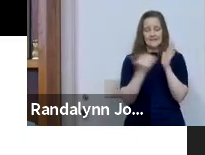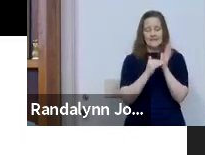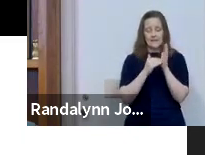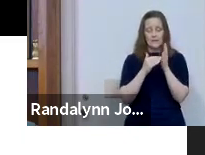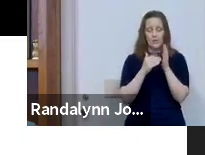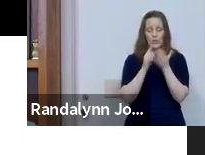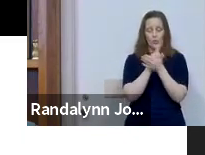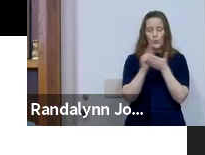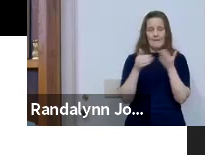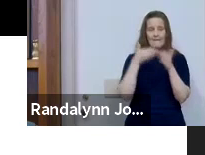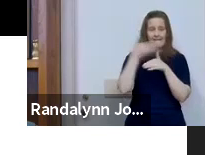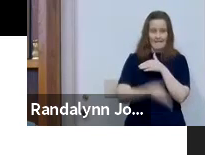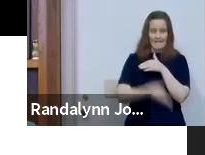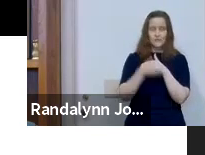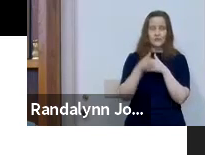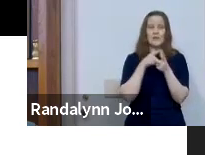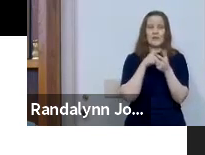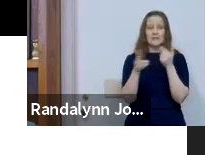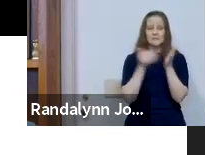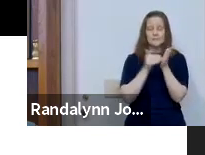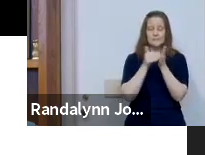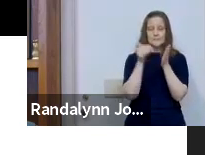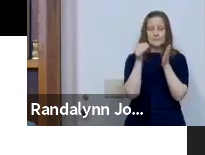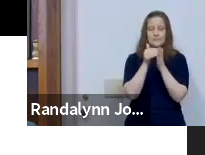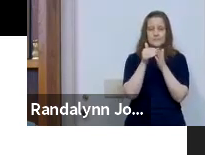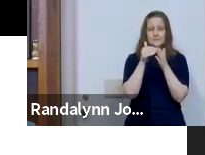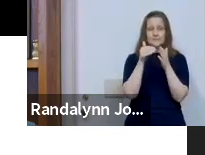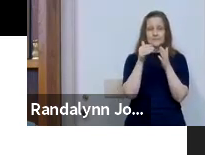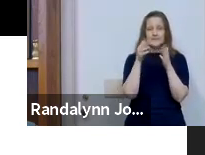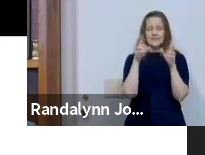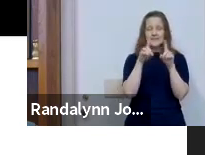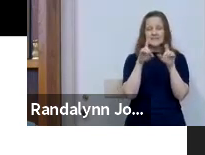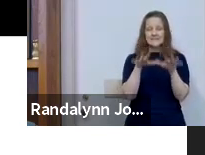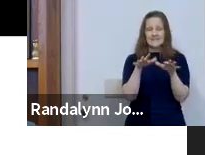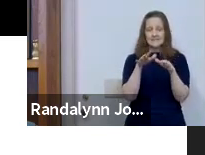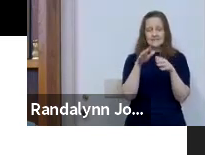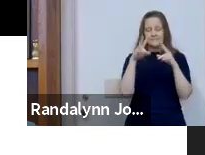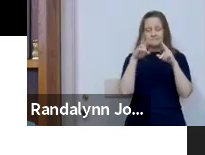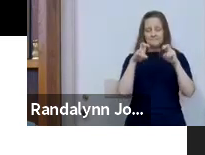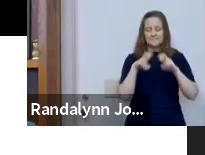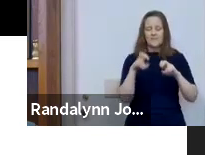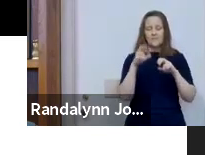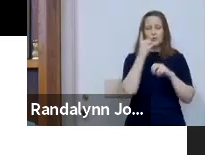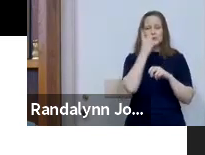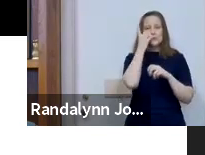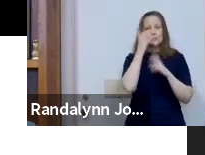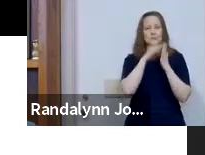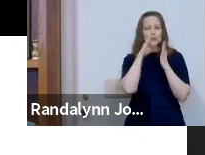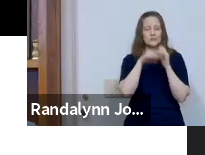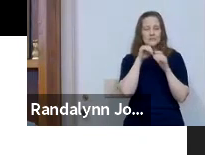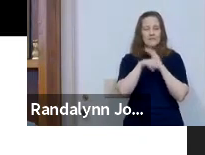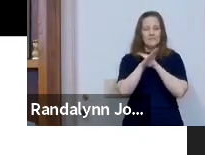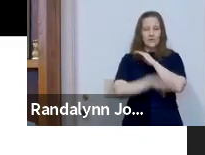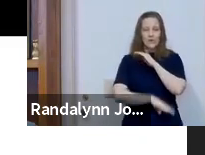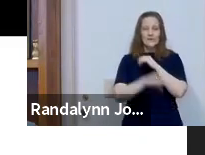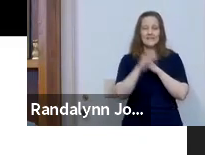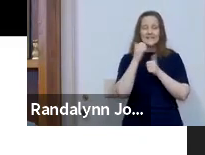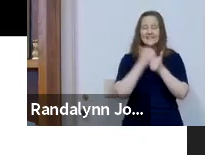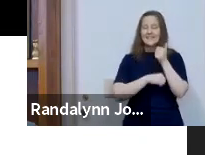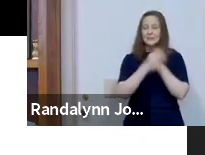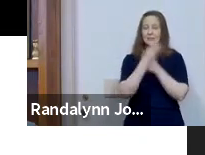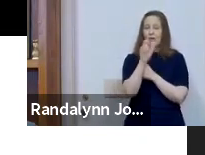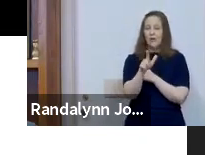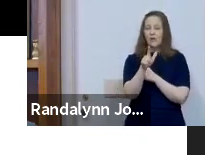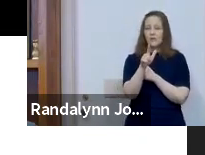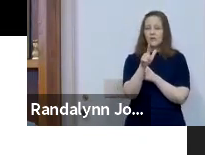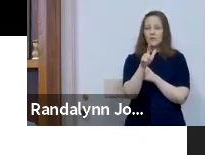week and then do some periodic testing of our residence hall students as we work our way into the fall. Each hall will be opening